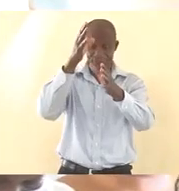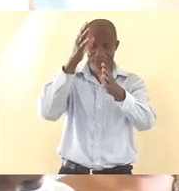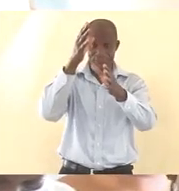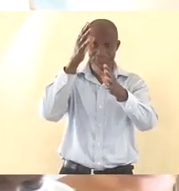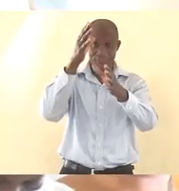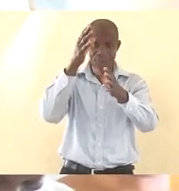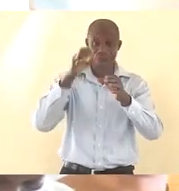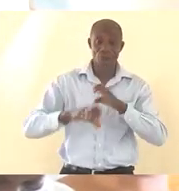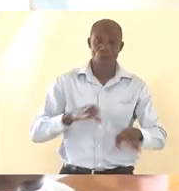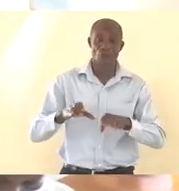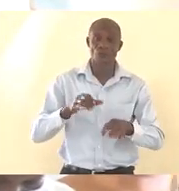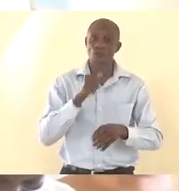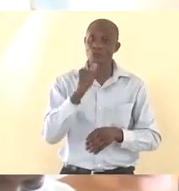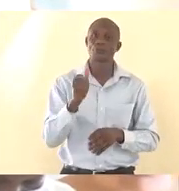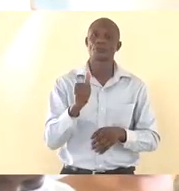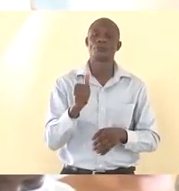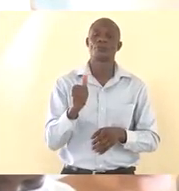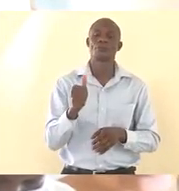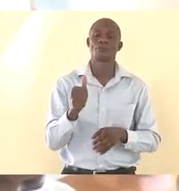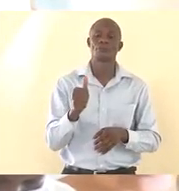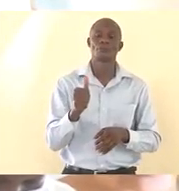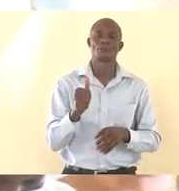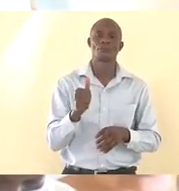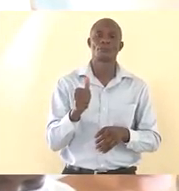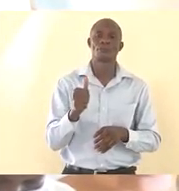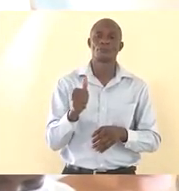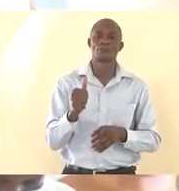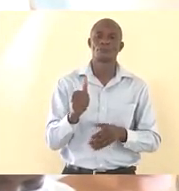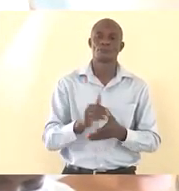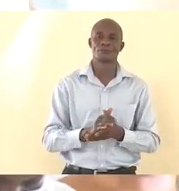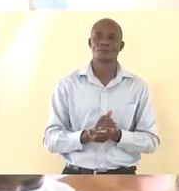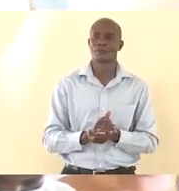Father, do not, how did they put it again?